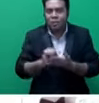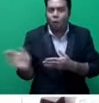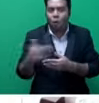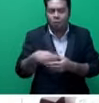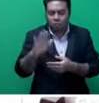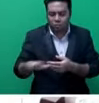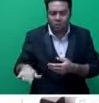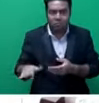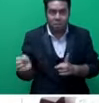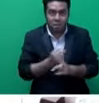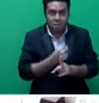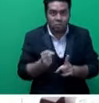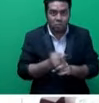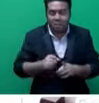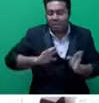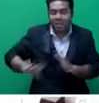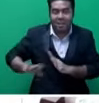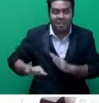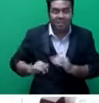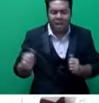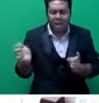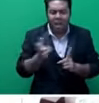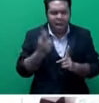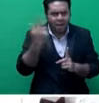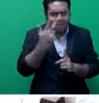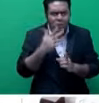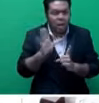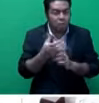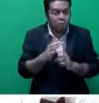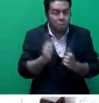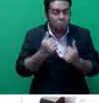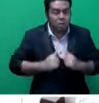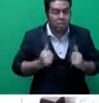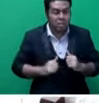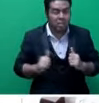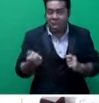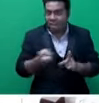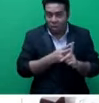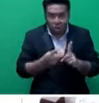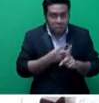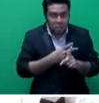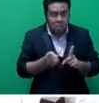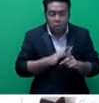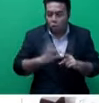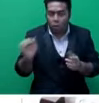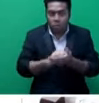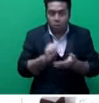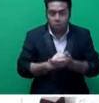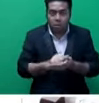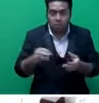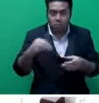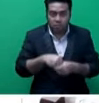from abuse, neglect, harmful cultural practices, any form of violence, inhumane treatment